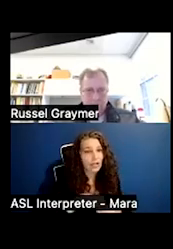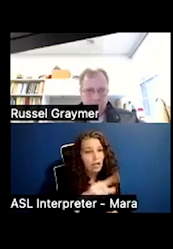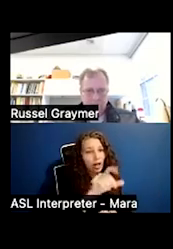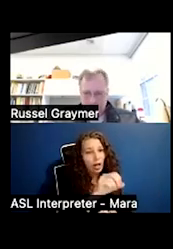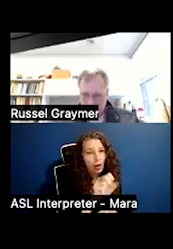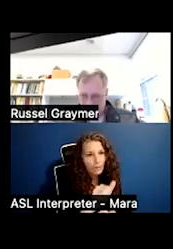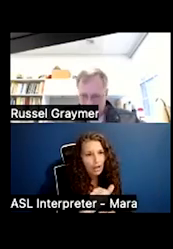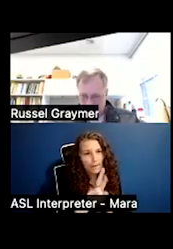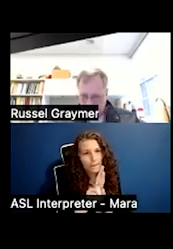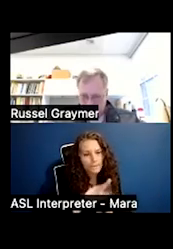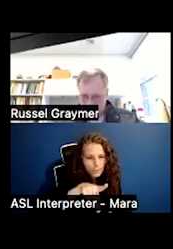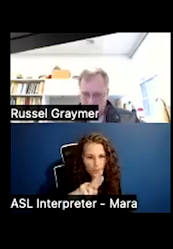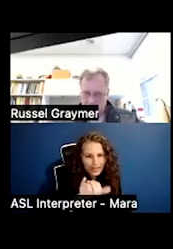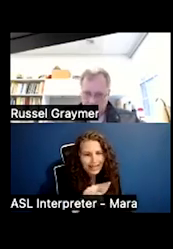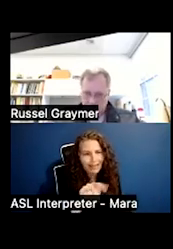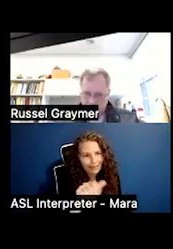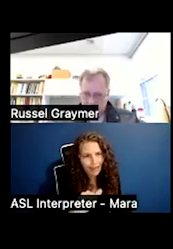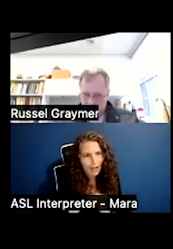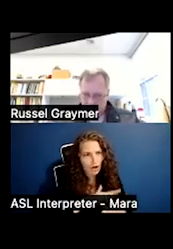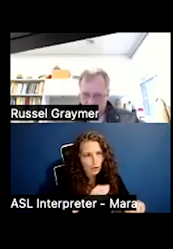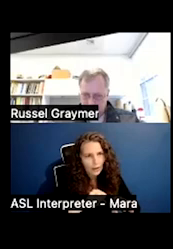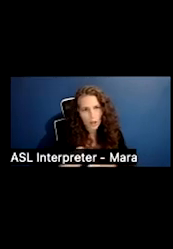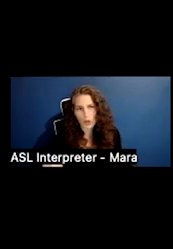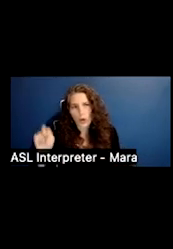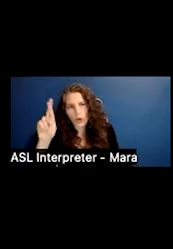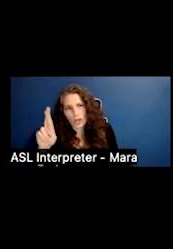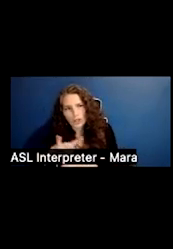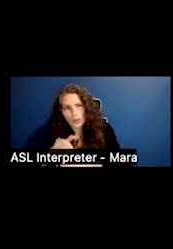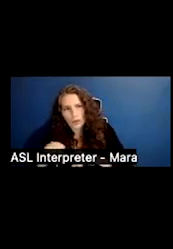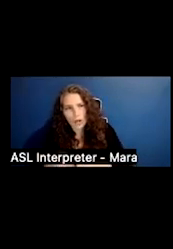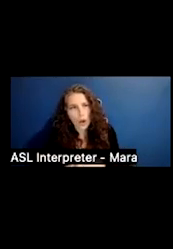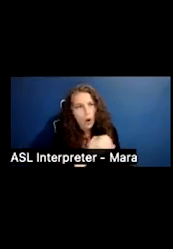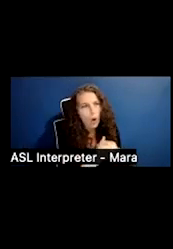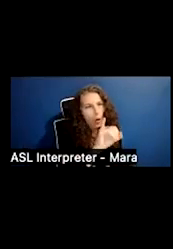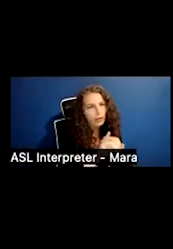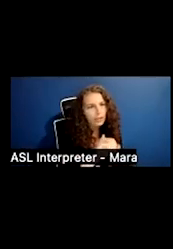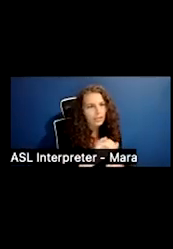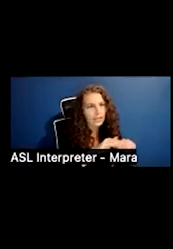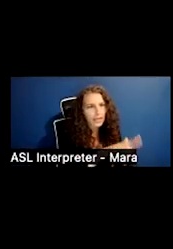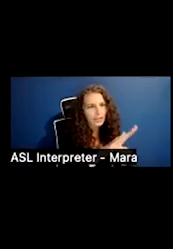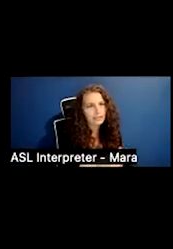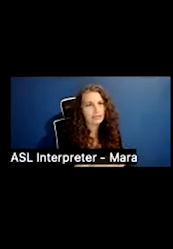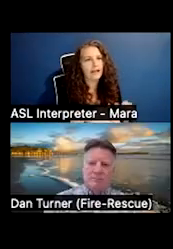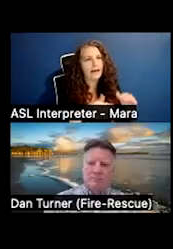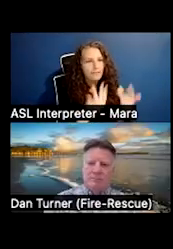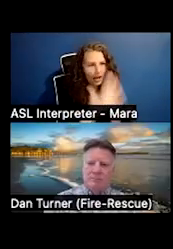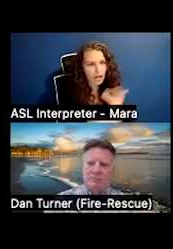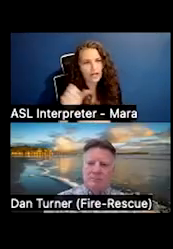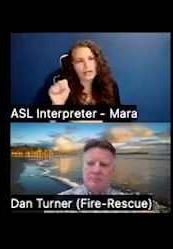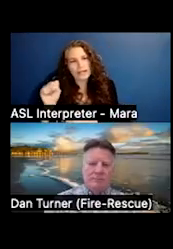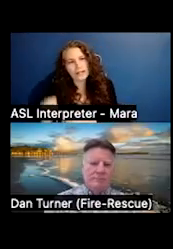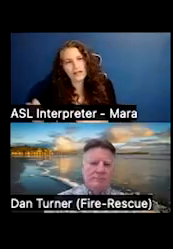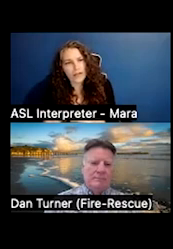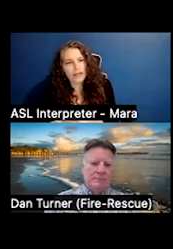Prieta earthquake, Northridge earthquake, Oakland Hills tunnel fire, Santa Valley floods, Santa Cruz